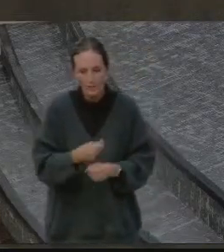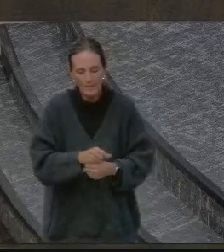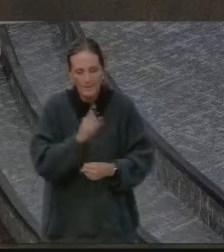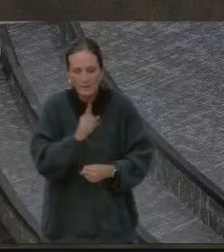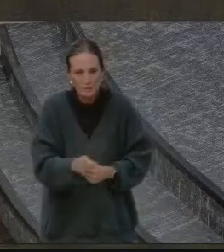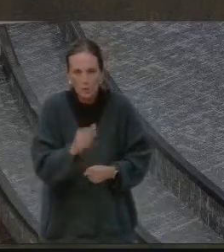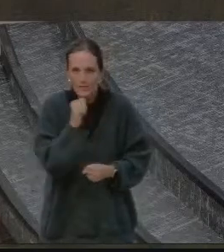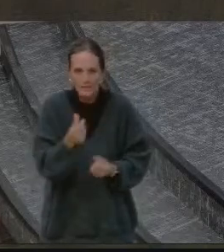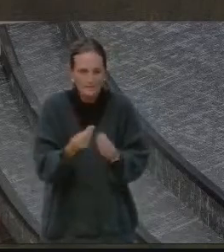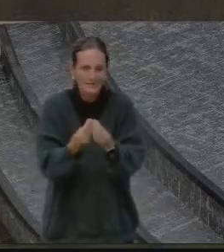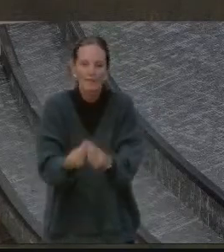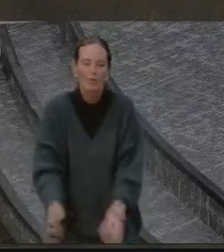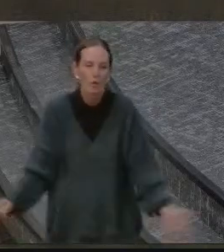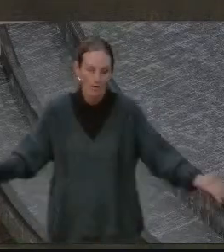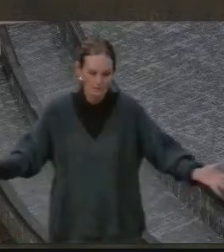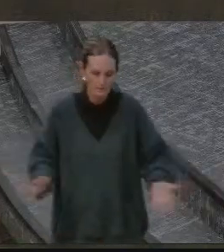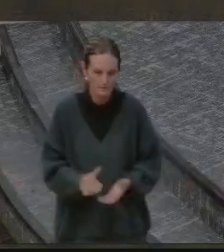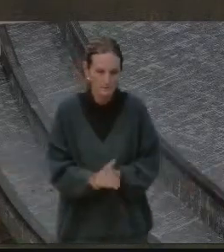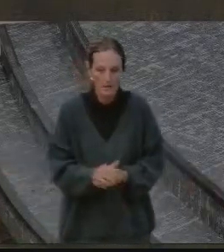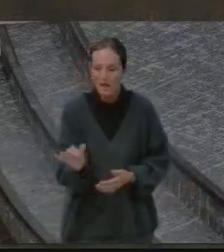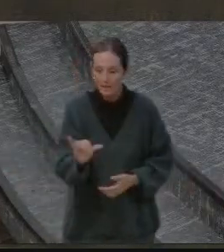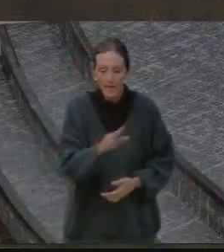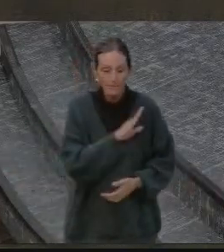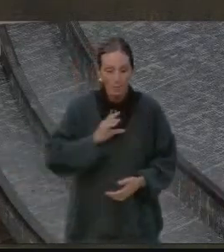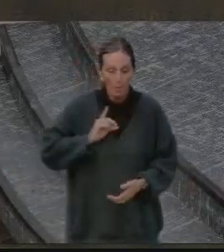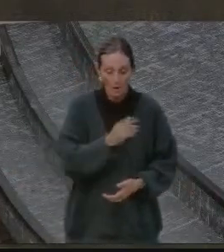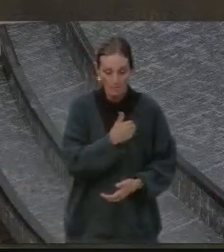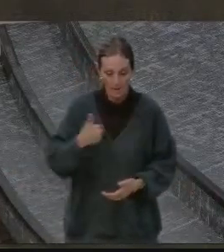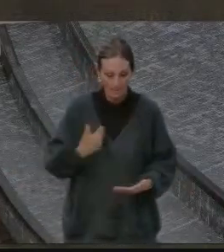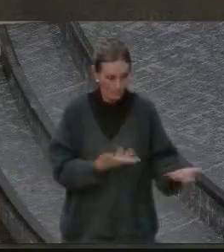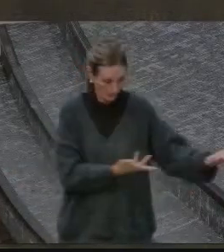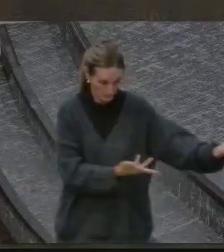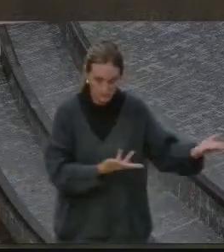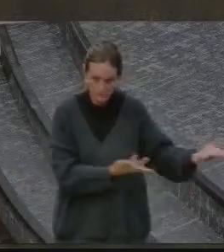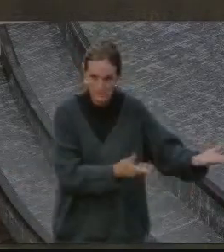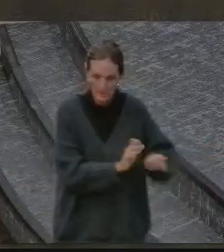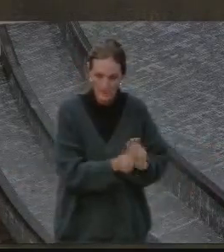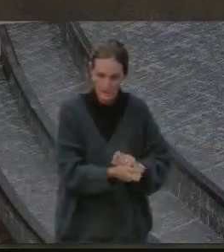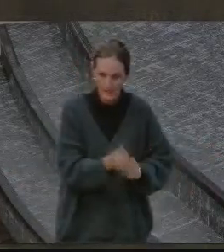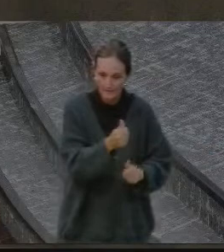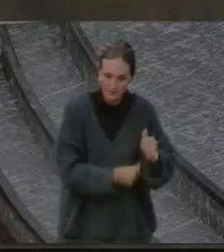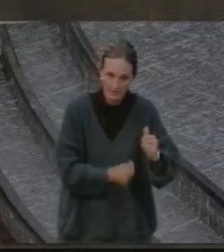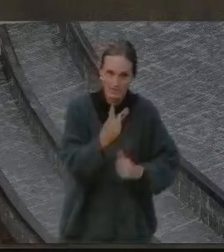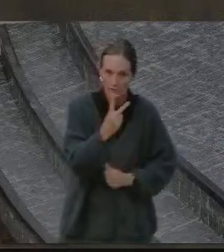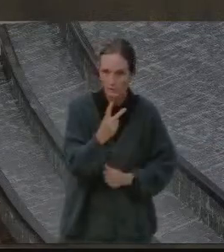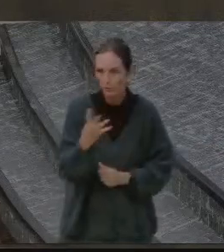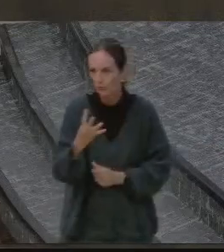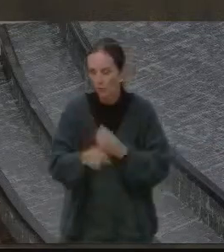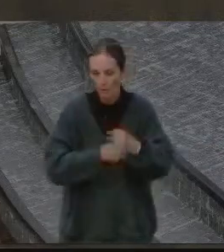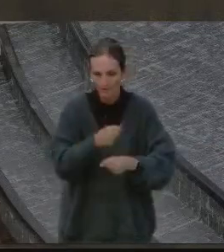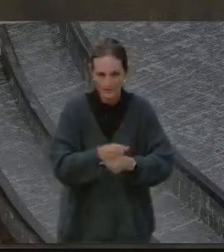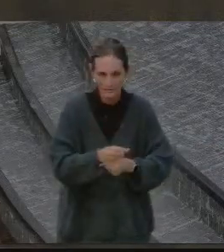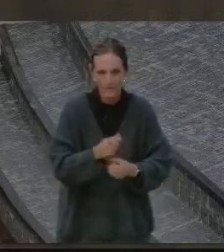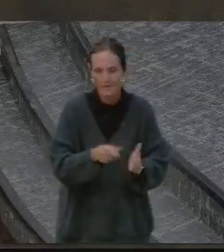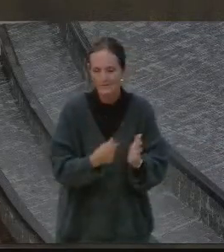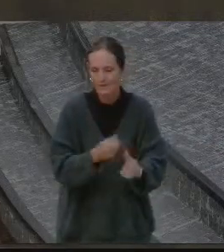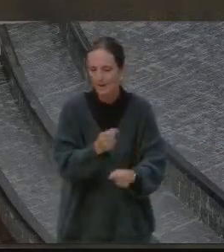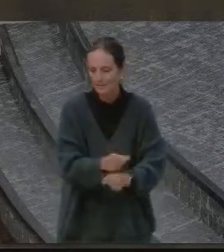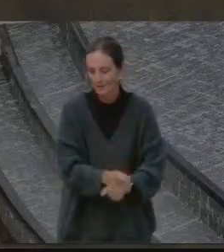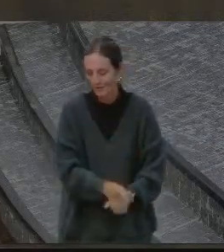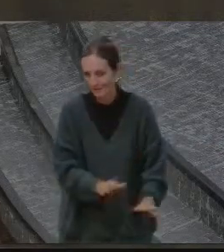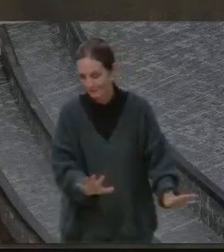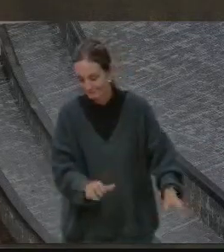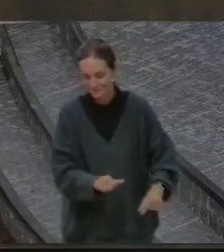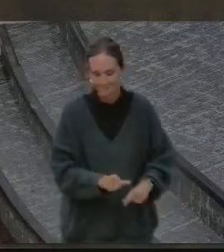board members change every 2 to 4 years, sometimes every 1 year, depends on what's going on. Leadership